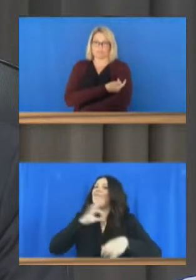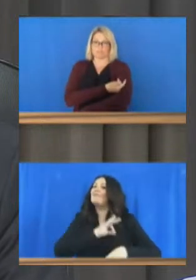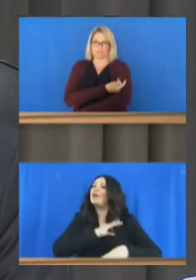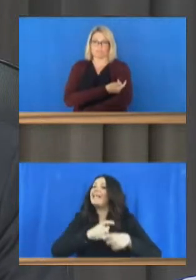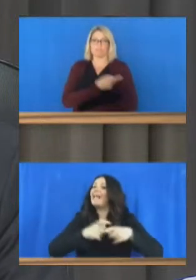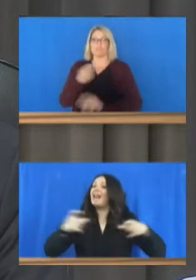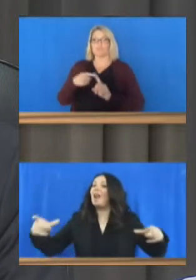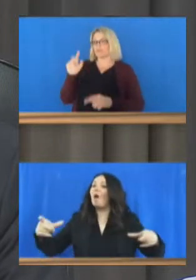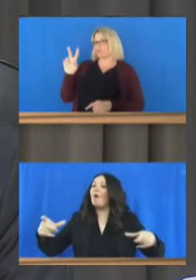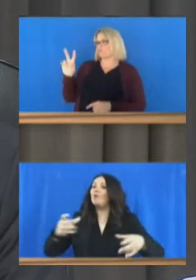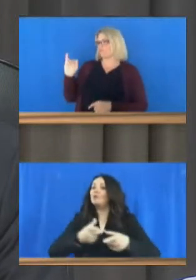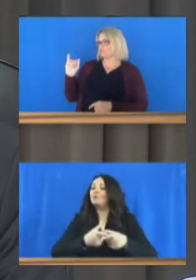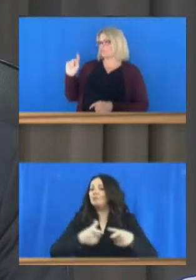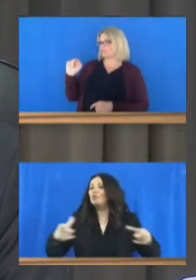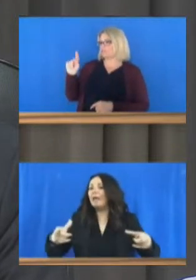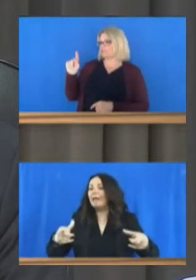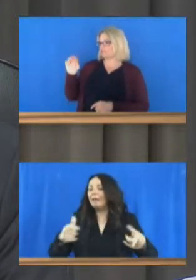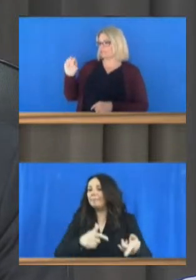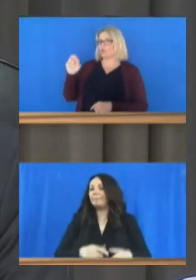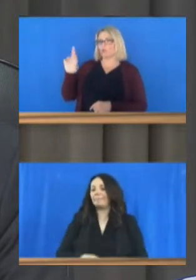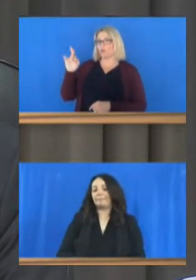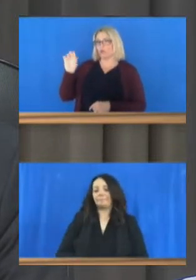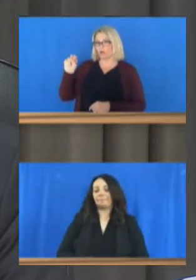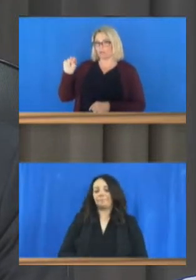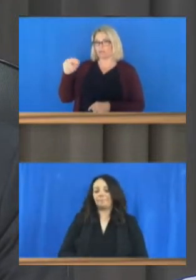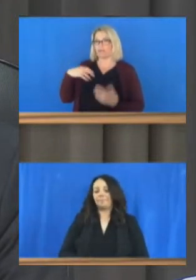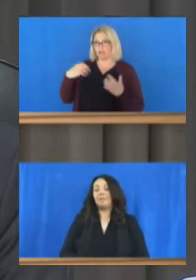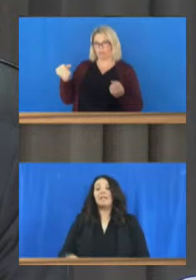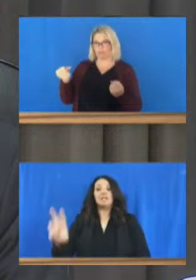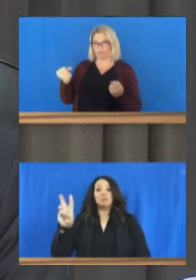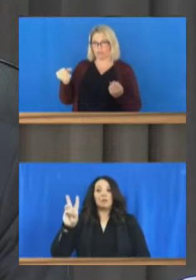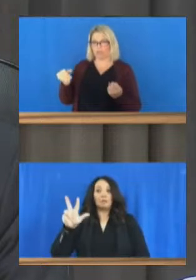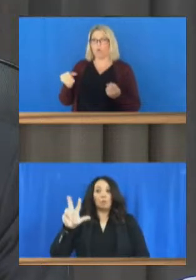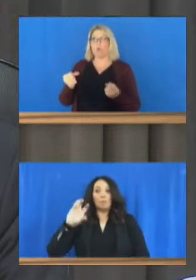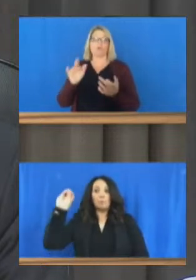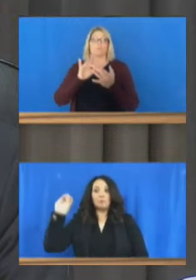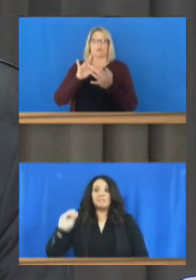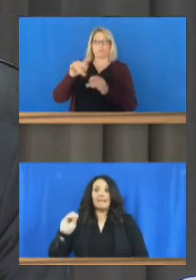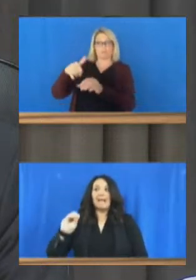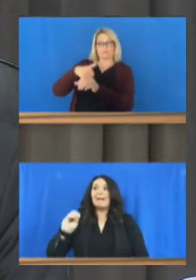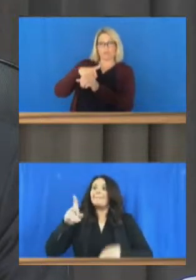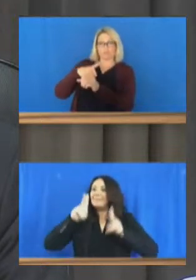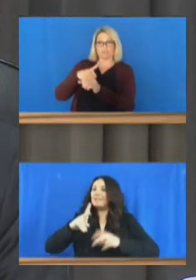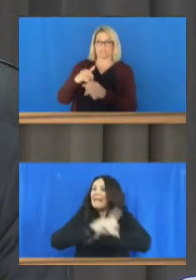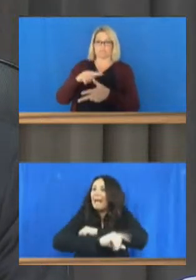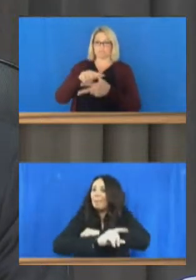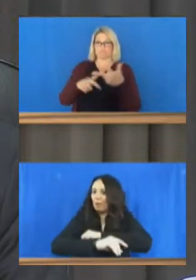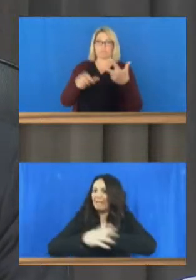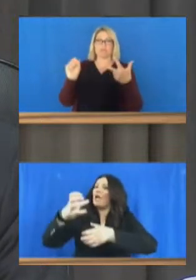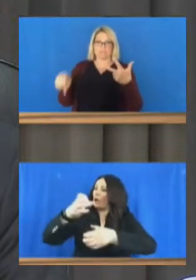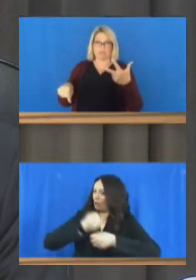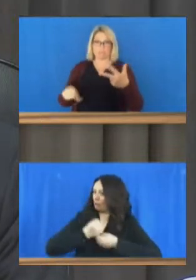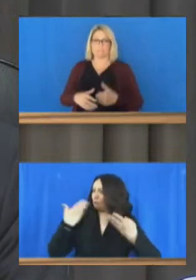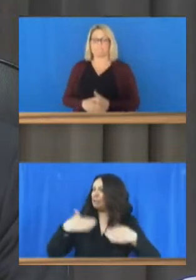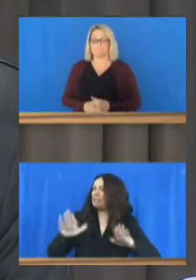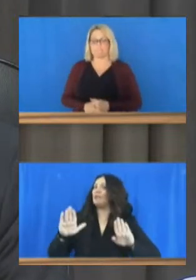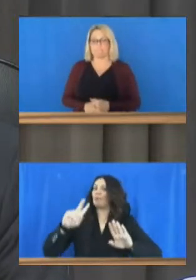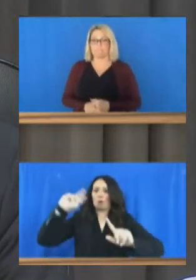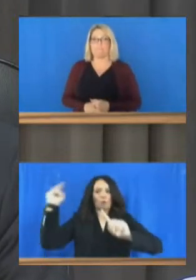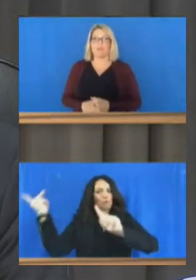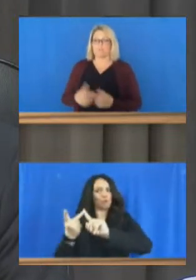1-833-437-1424. A reminder for everyone, walk-in appointments are not available. So please go online